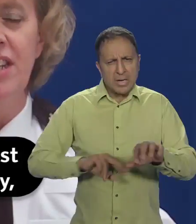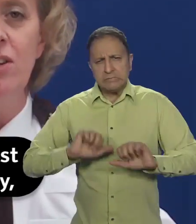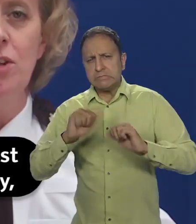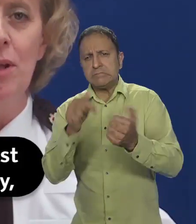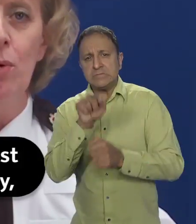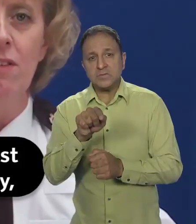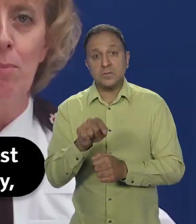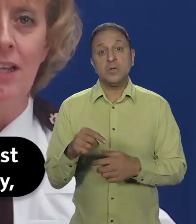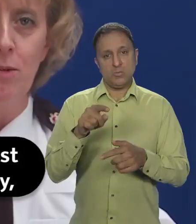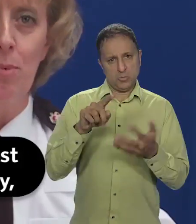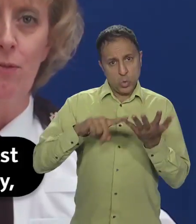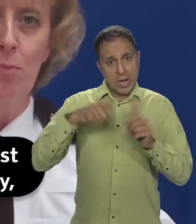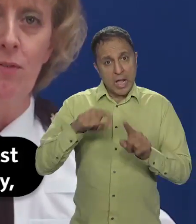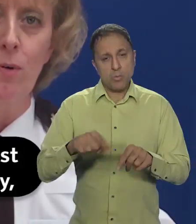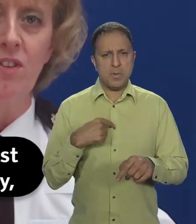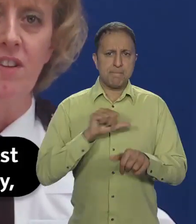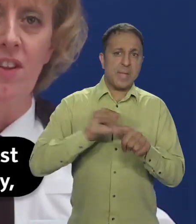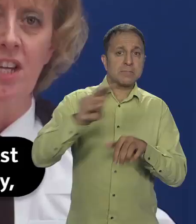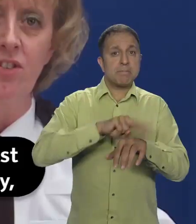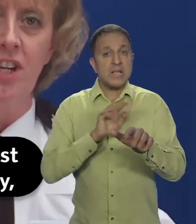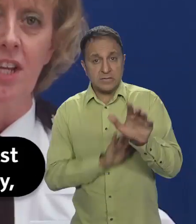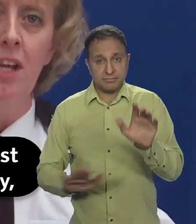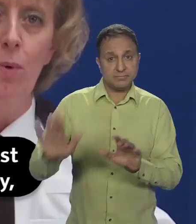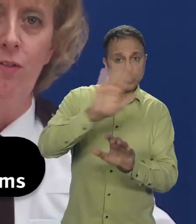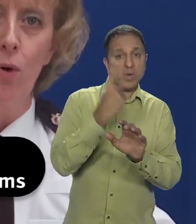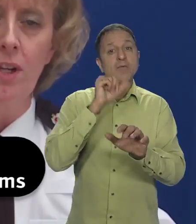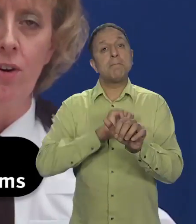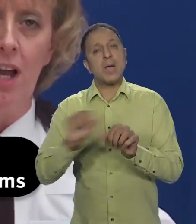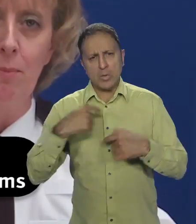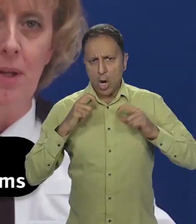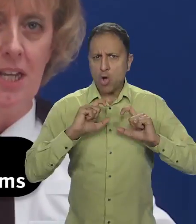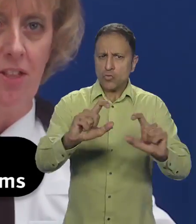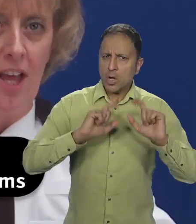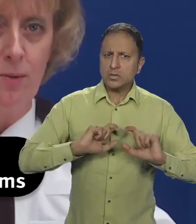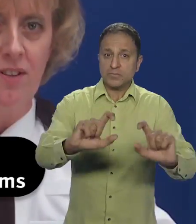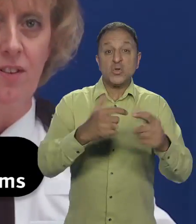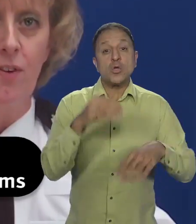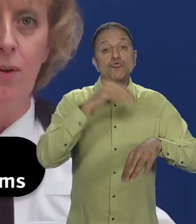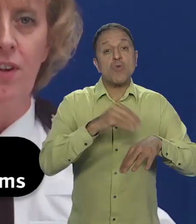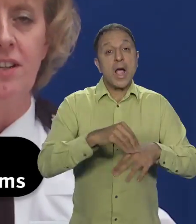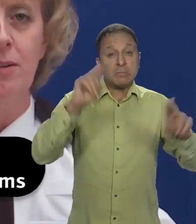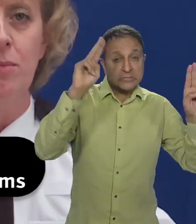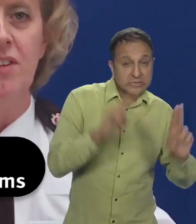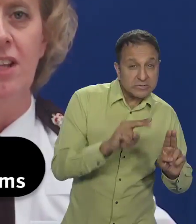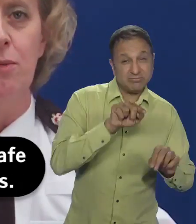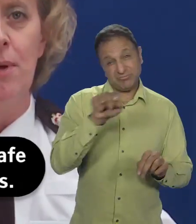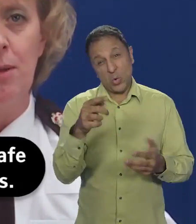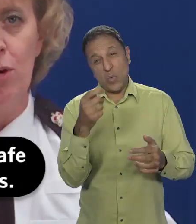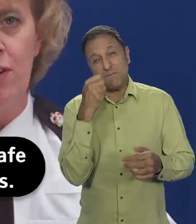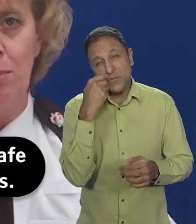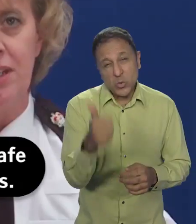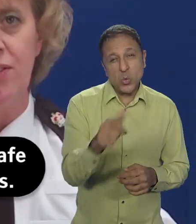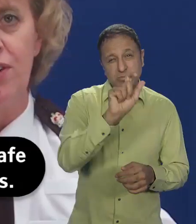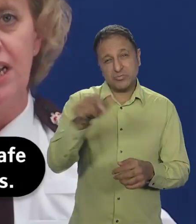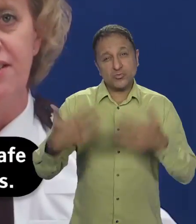We continue to be one of the best performing forces in the country, with falling crime meaning thousands of fewer victims and many